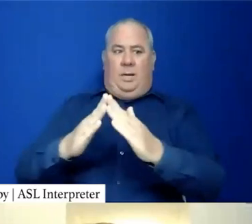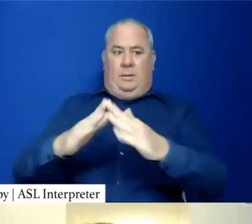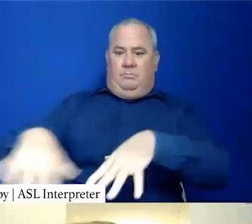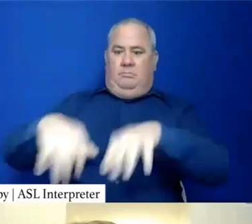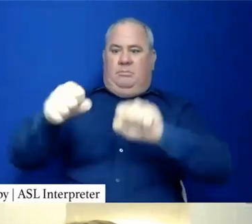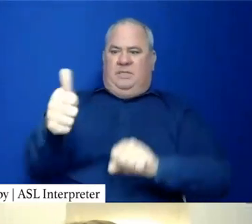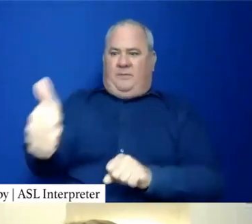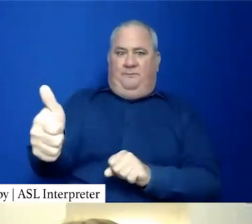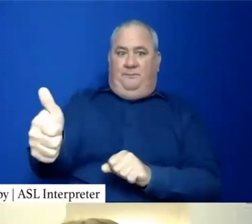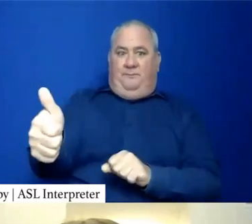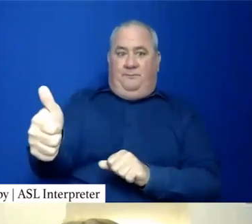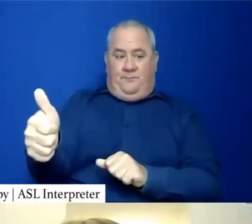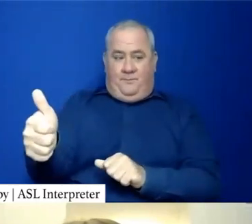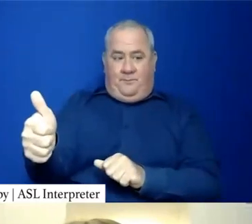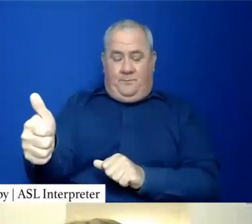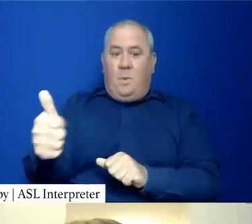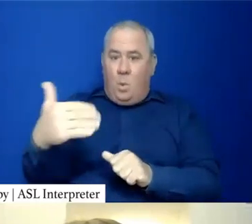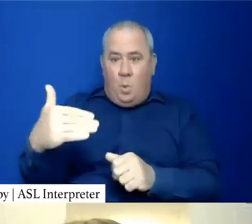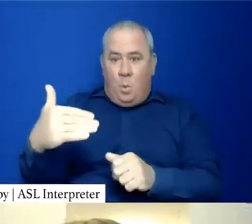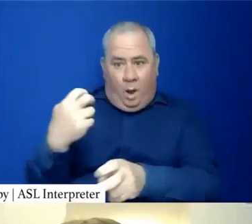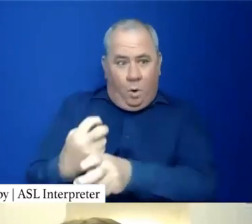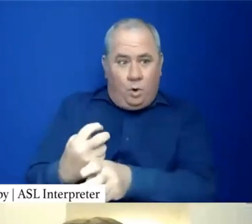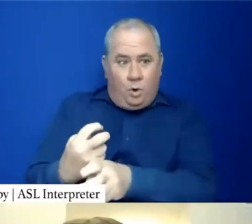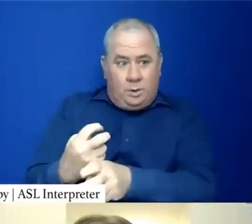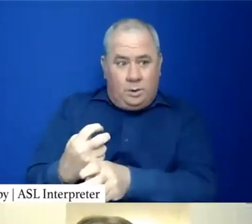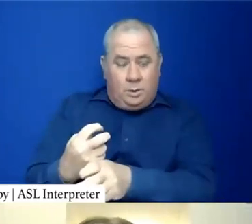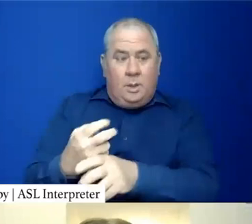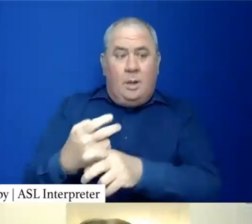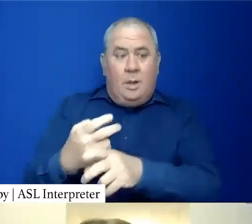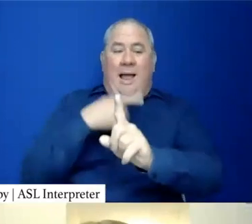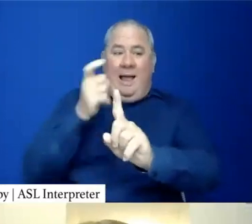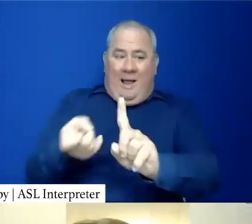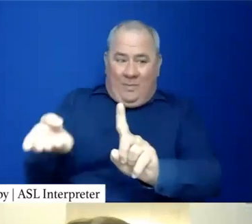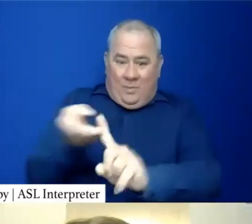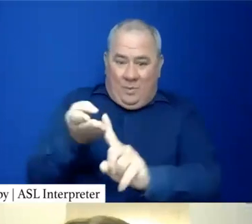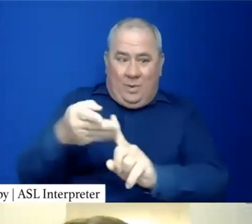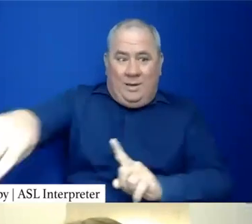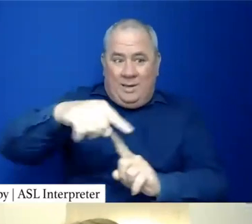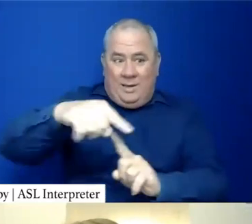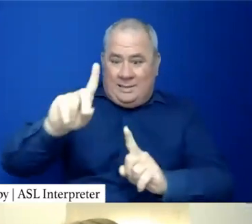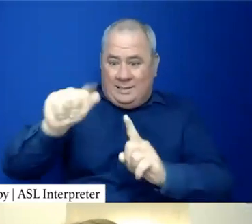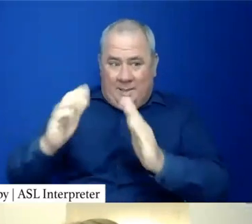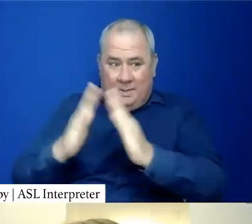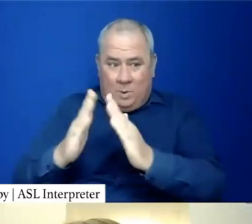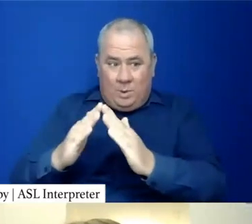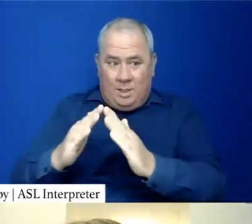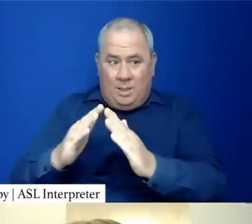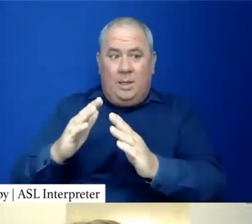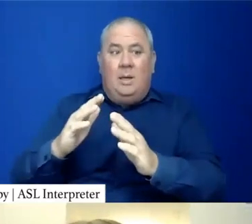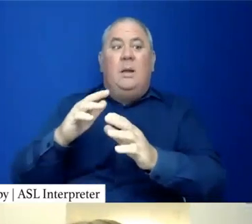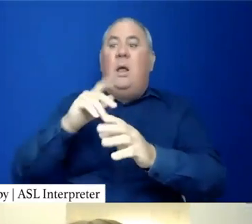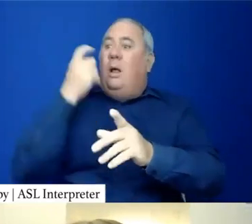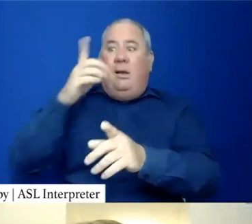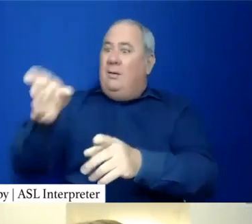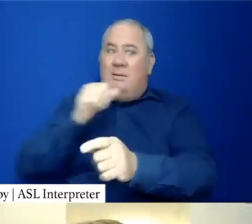And it's been rough, like convincing people with disabilities outside the public health profession that they